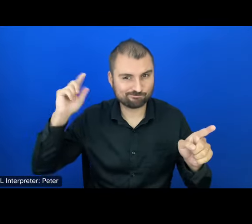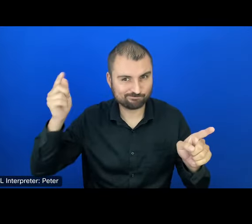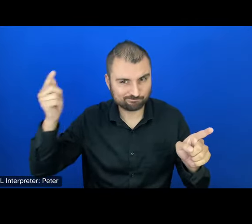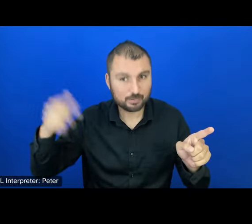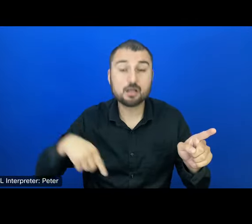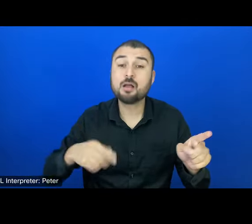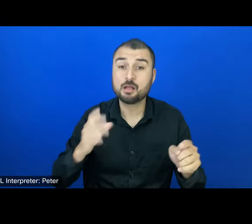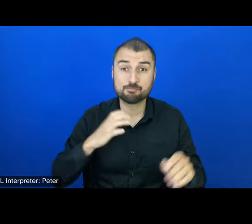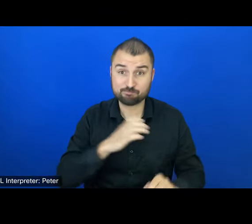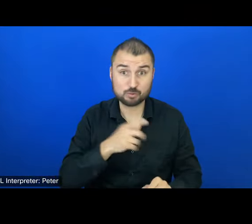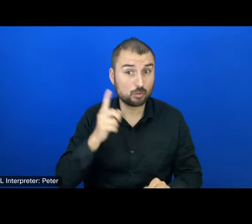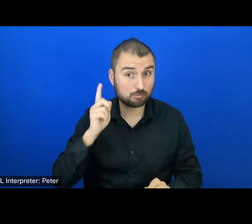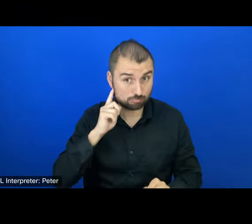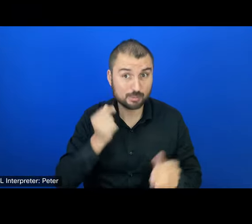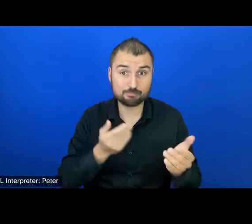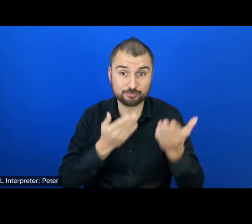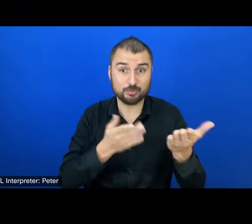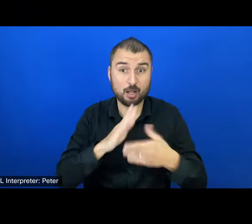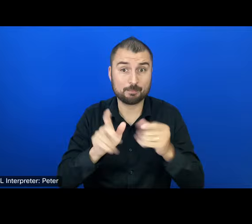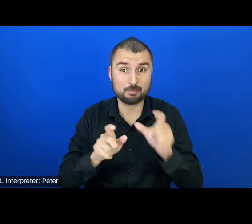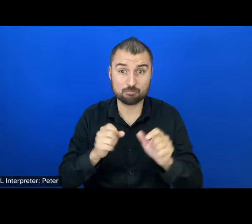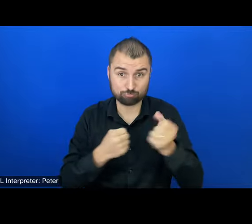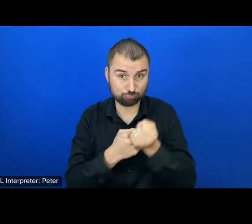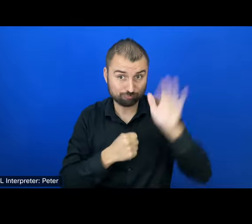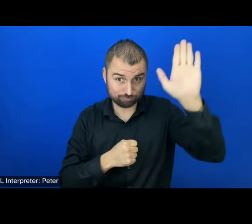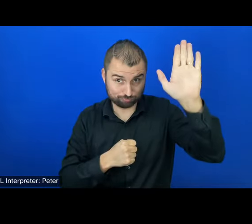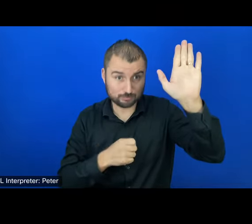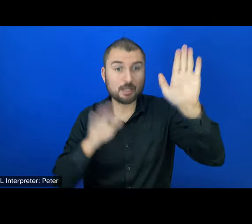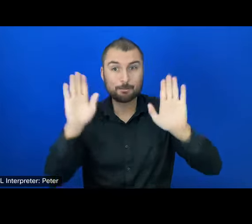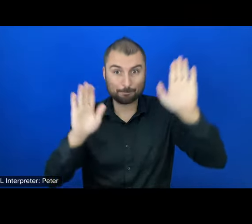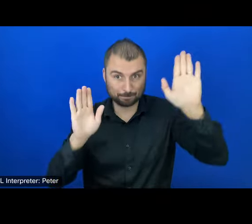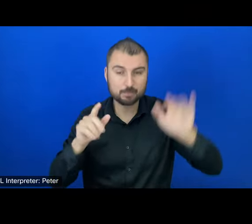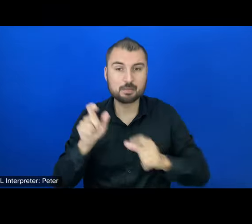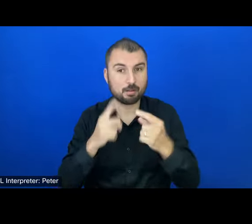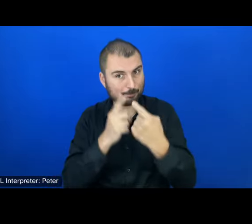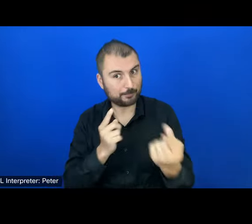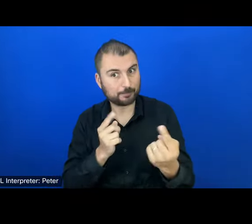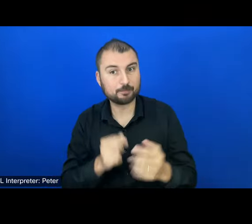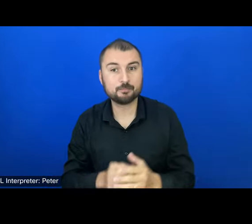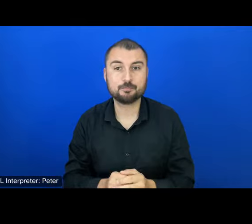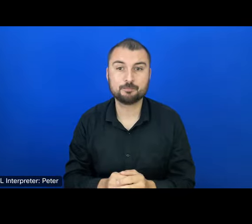motion. All in favor, please say aye. Aye. Any opposed?